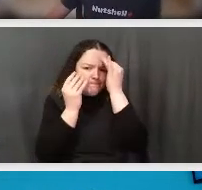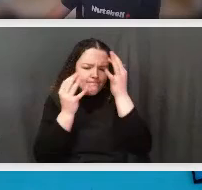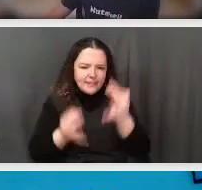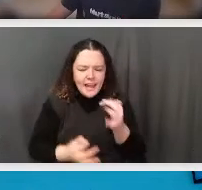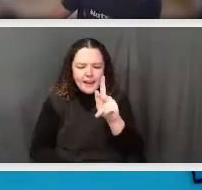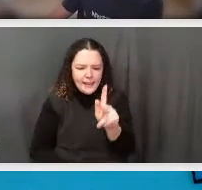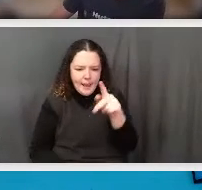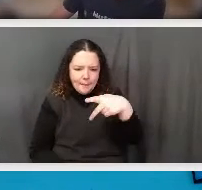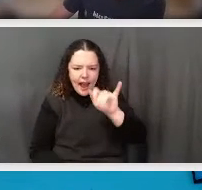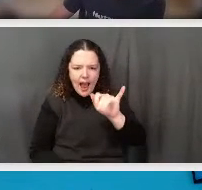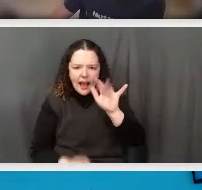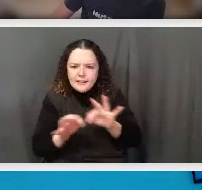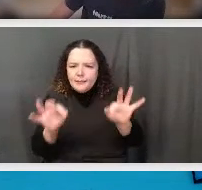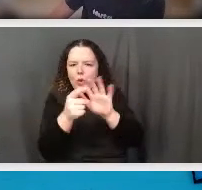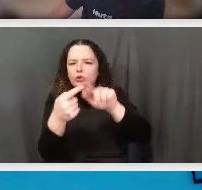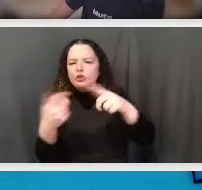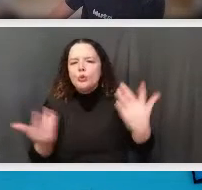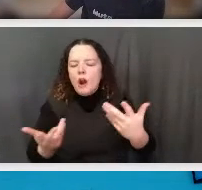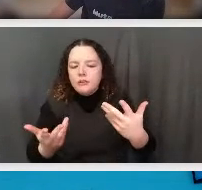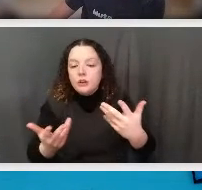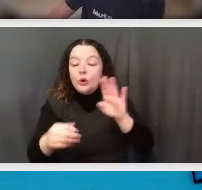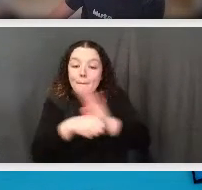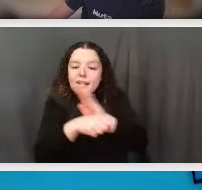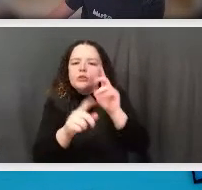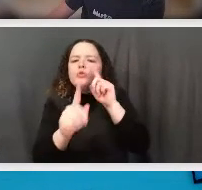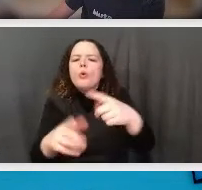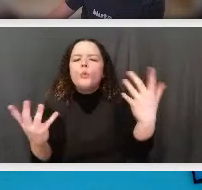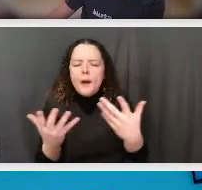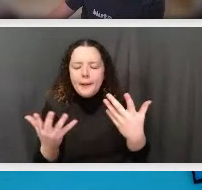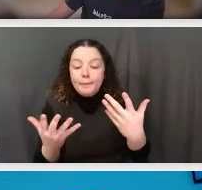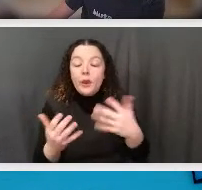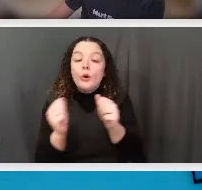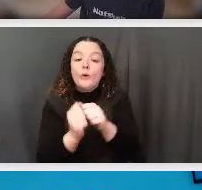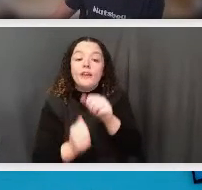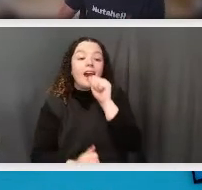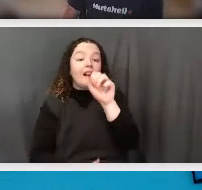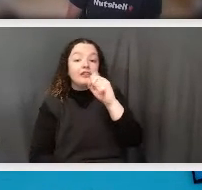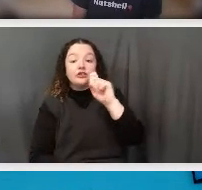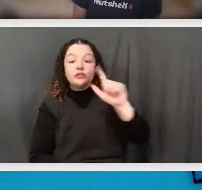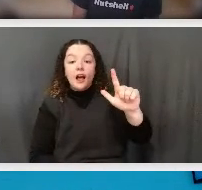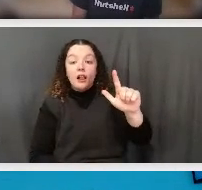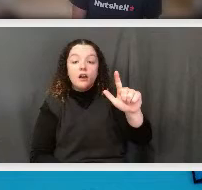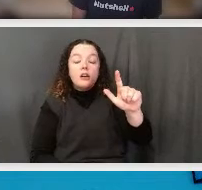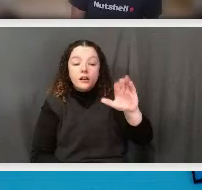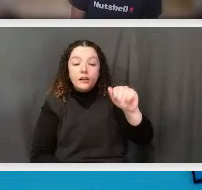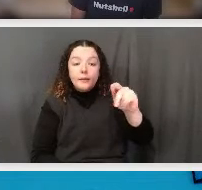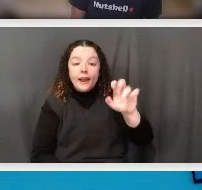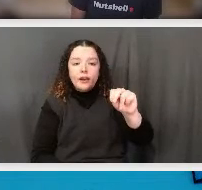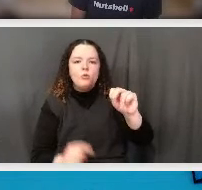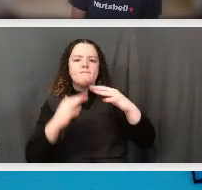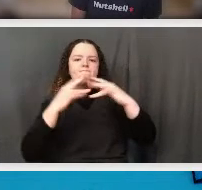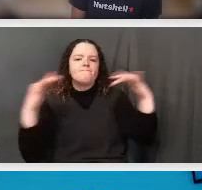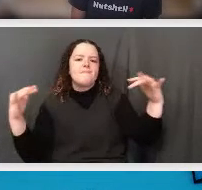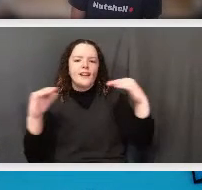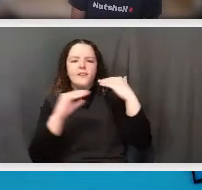you and your business goals. Within Nutshell campaigns, you have access to a variety of email metrics, including open rates,